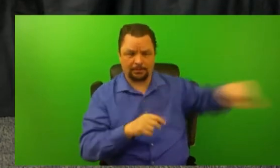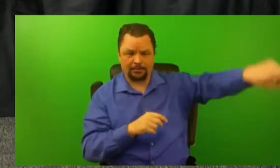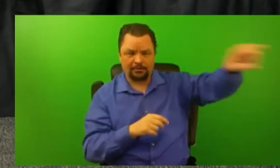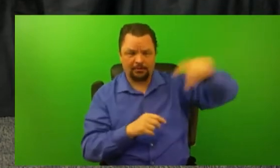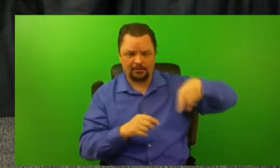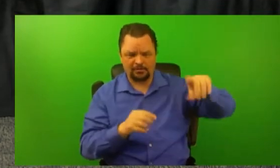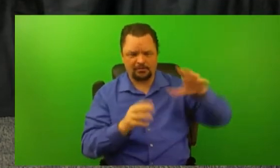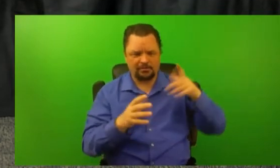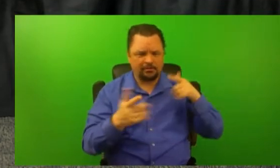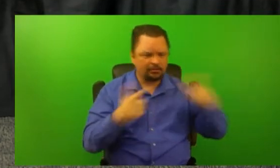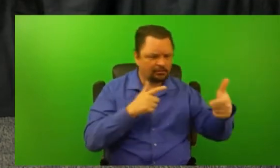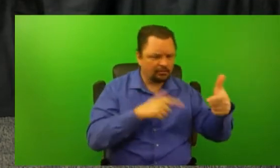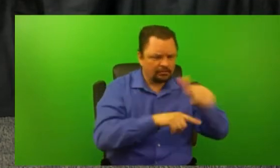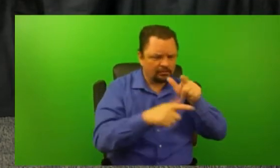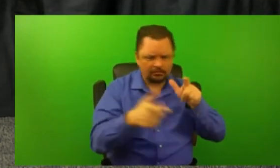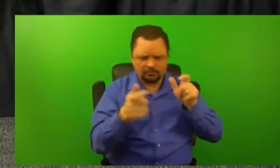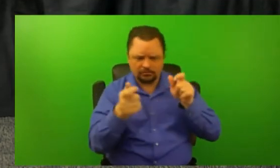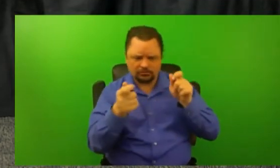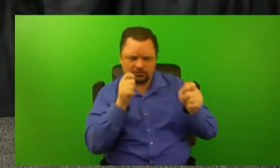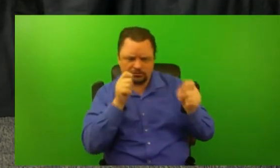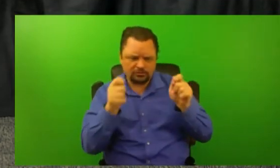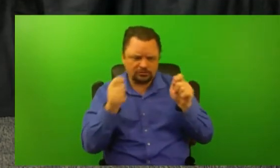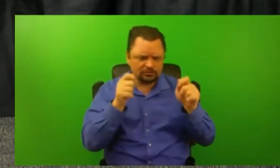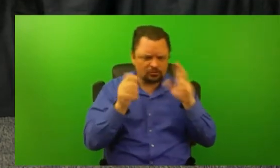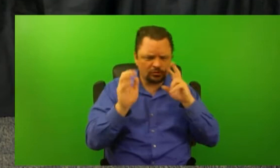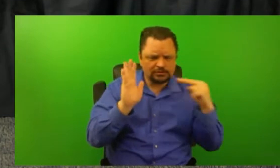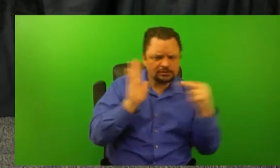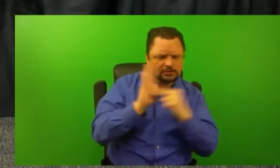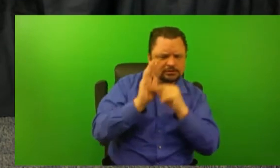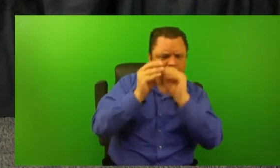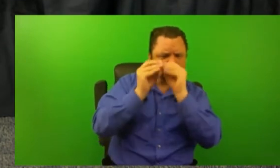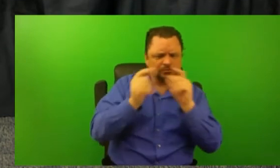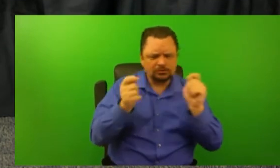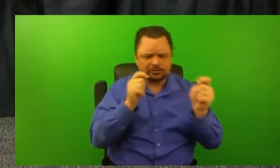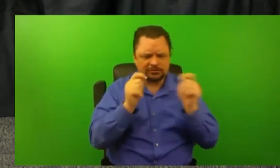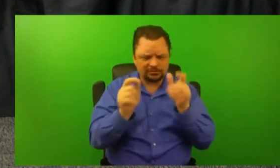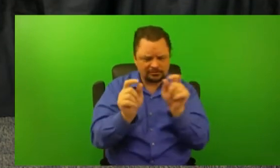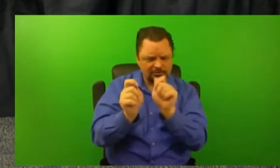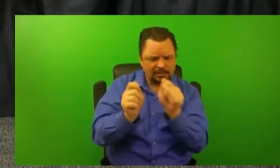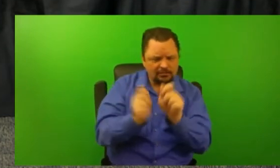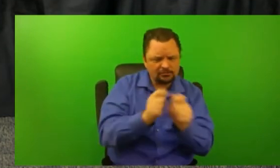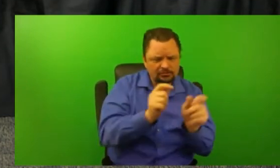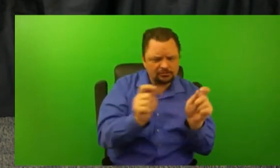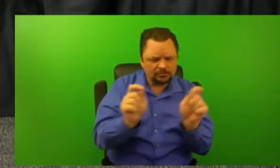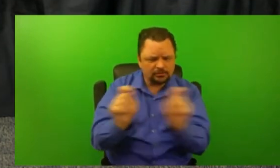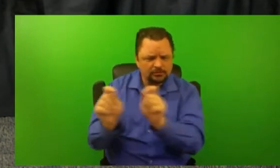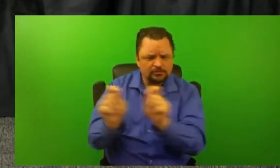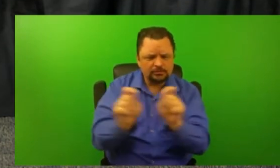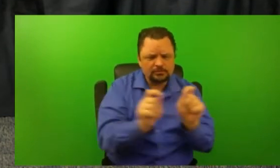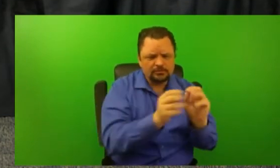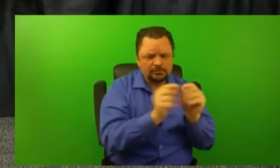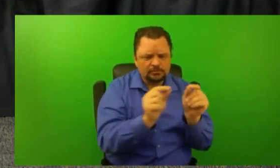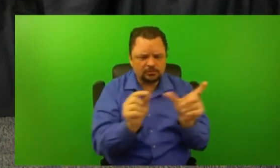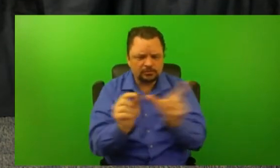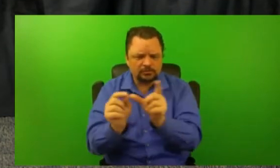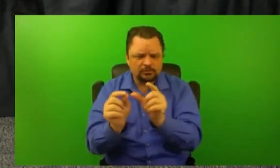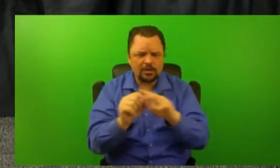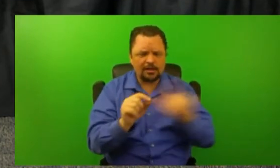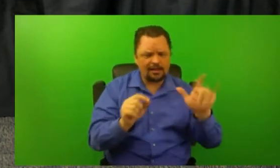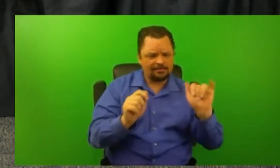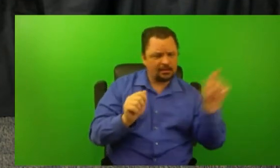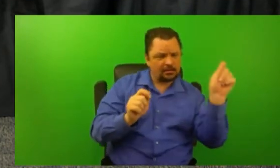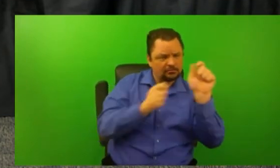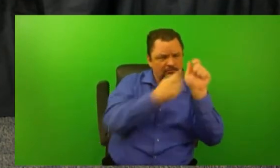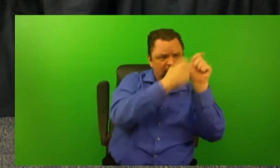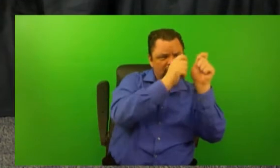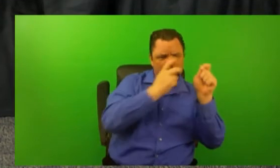data. And that orange slider bar on the left side of the screen allows that